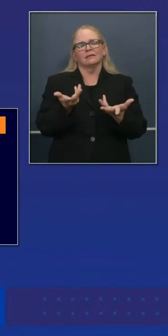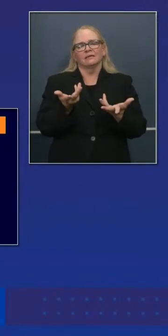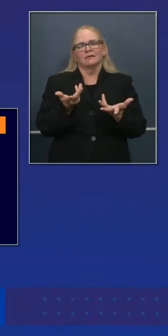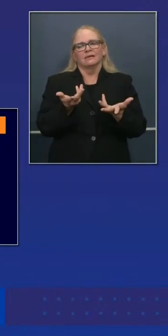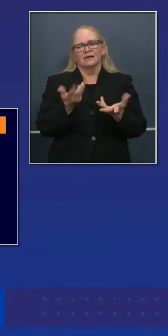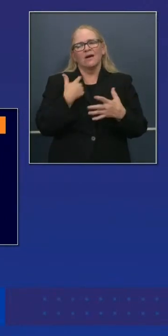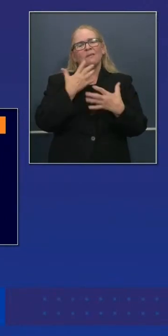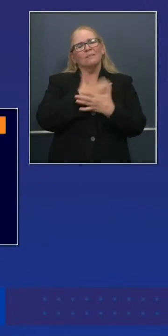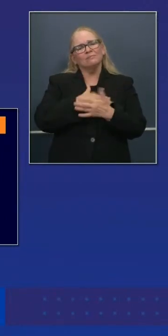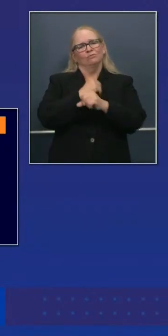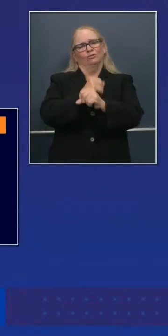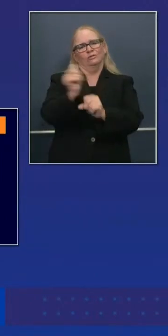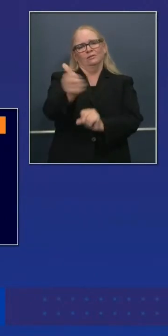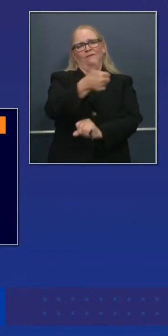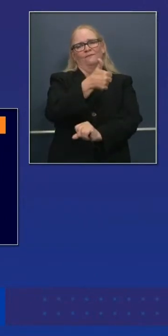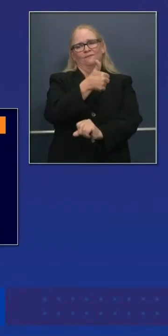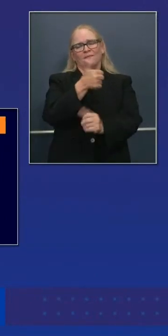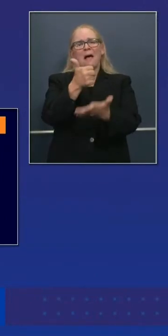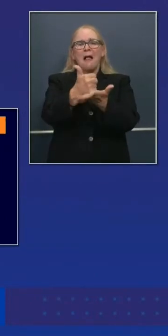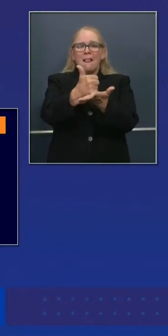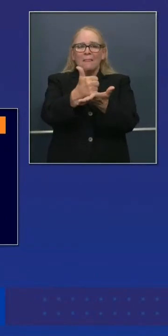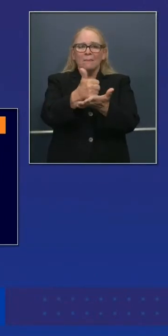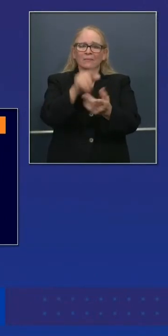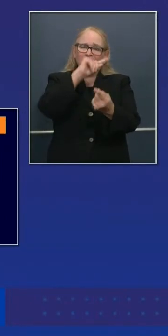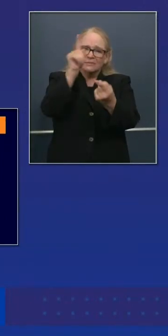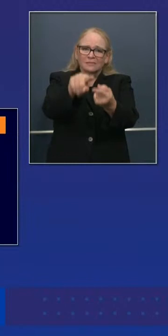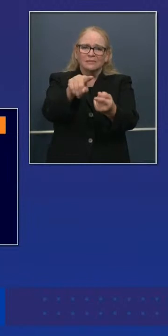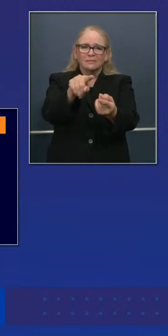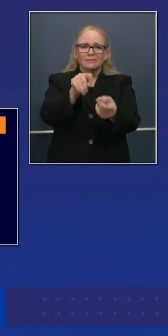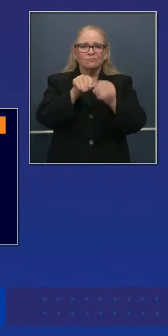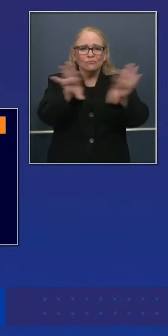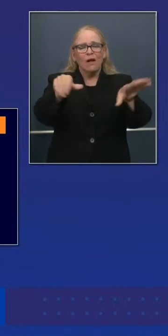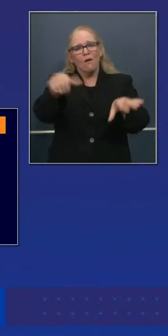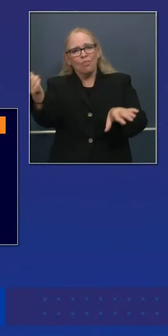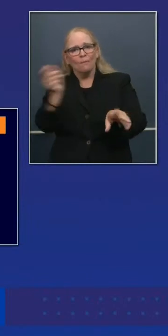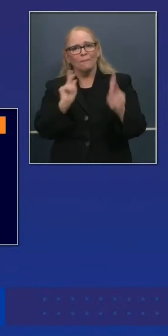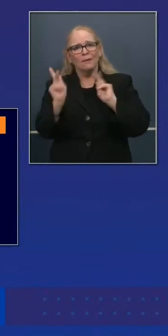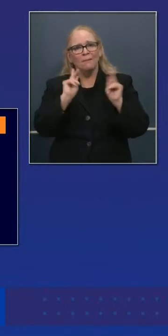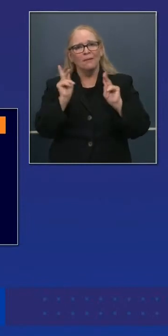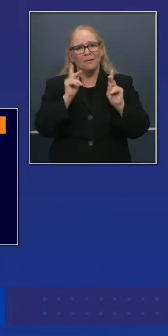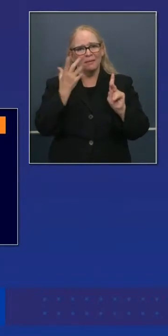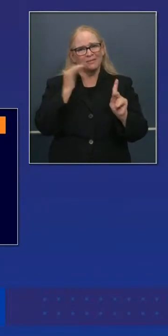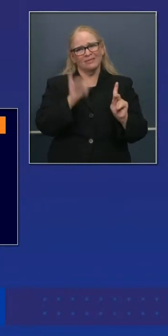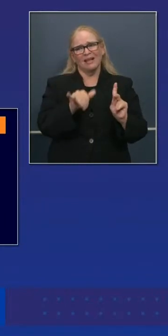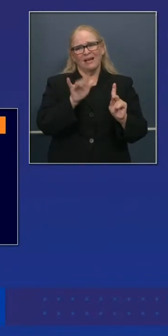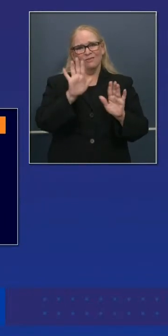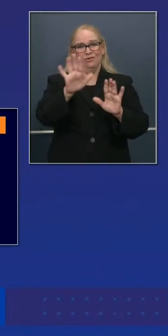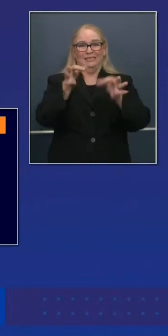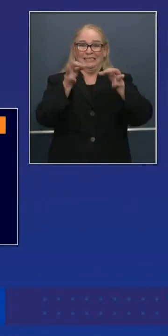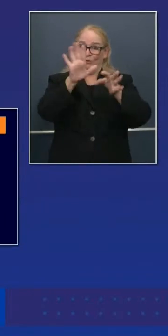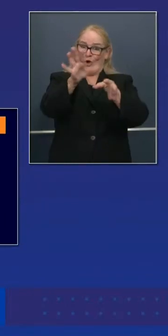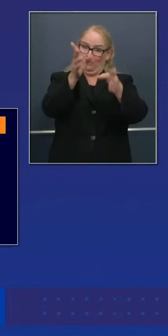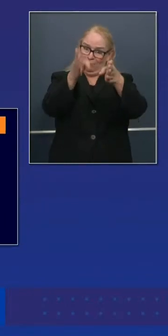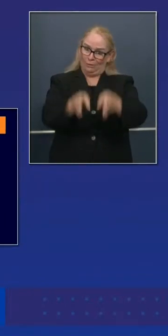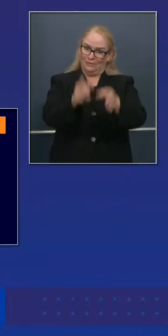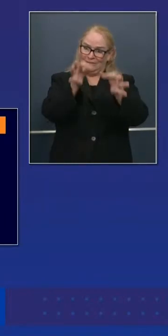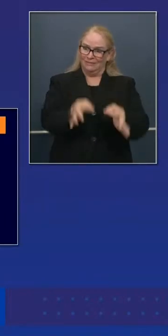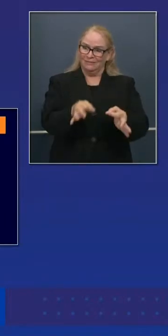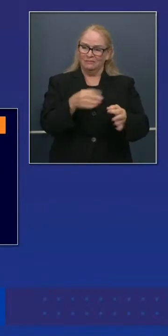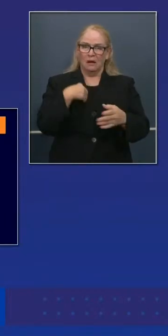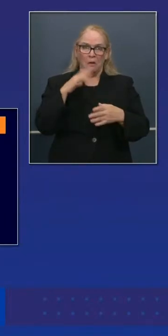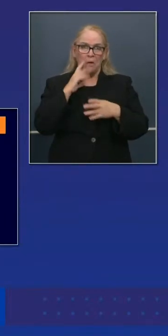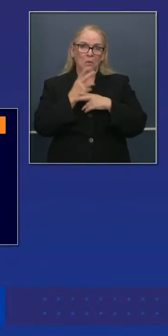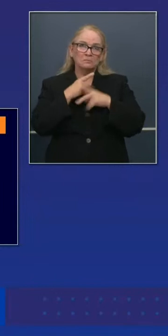yourself and mitigate the spread to others, the power and potency of that decision. And let me again just recognize the